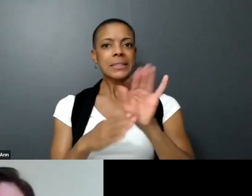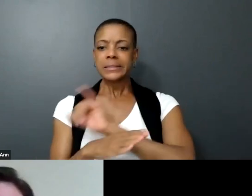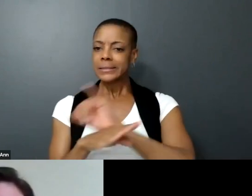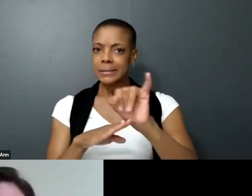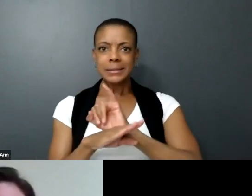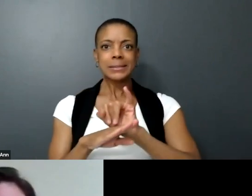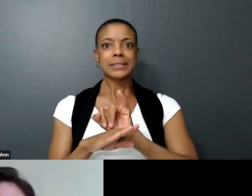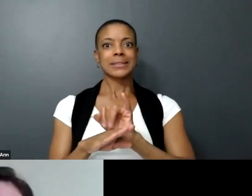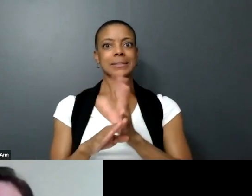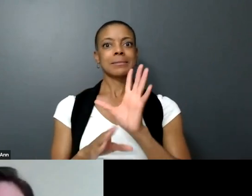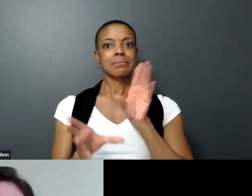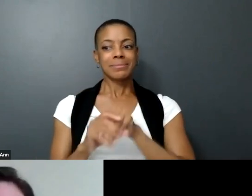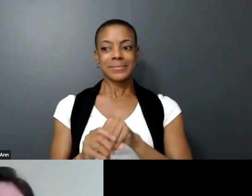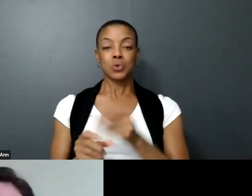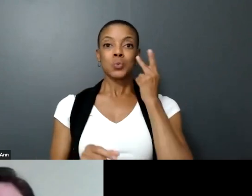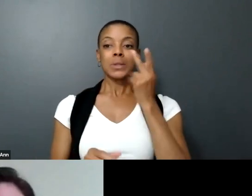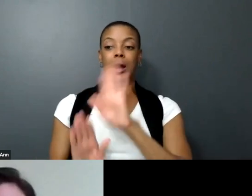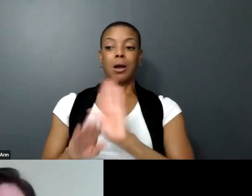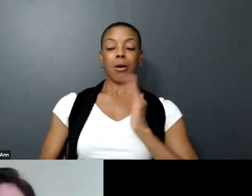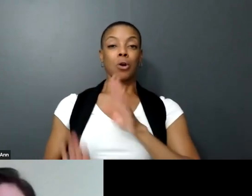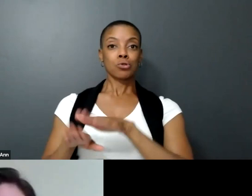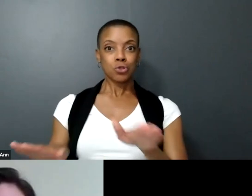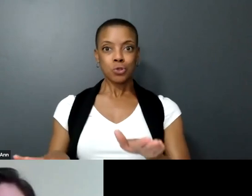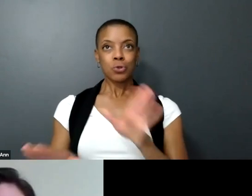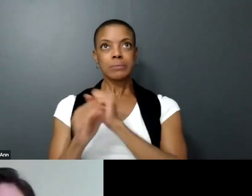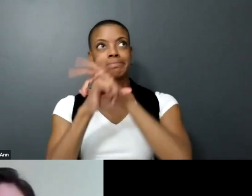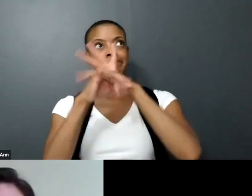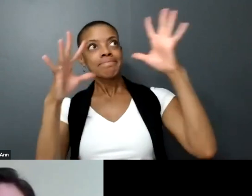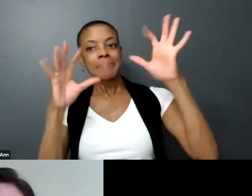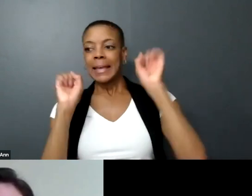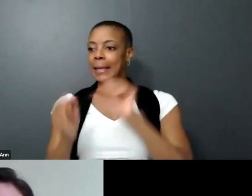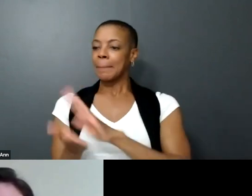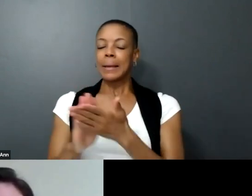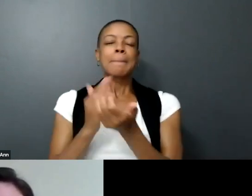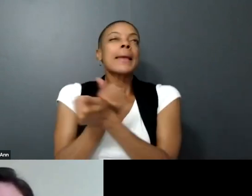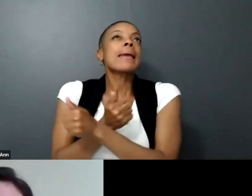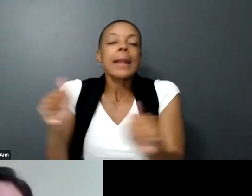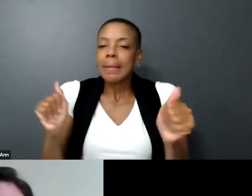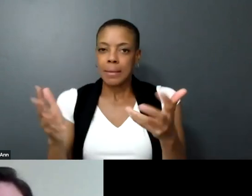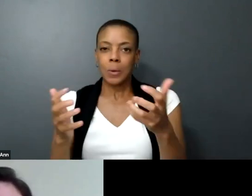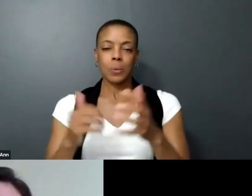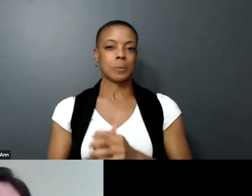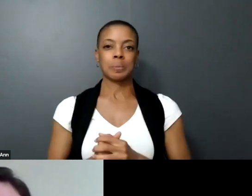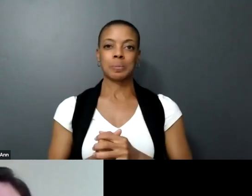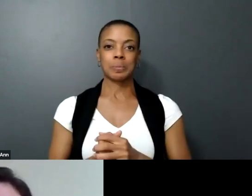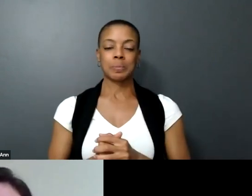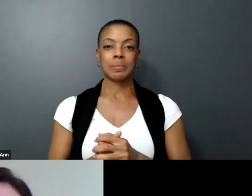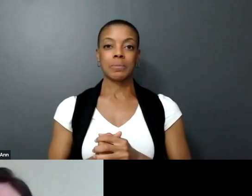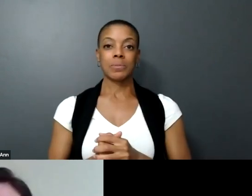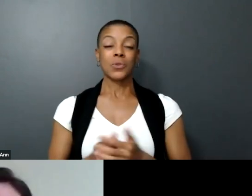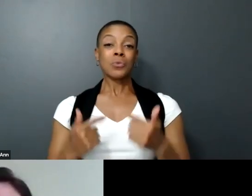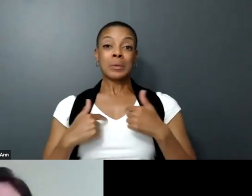can see themselves achieving anything they put their minds to in the future. To me, it is